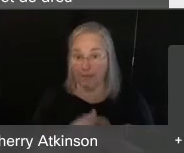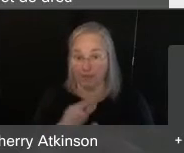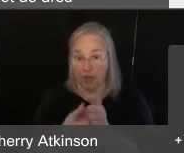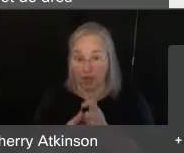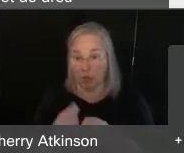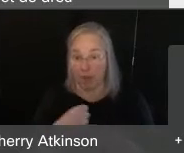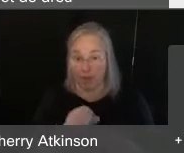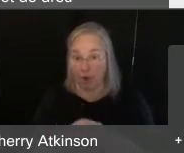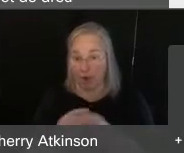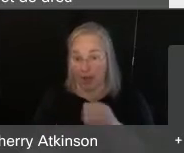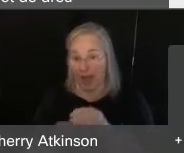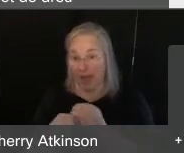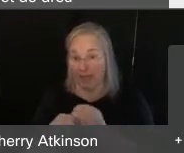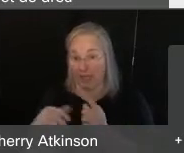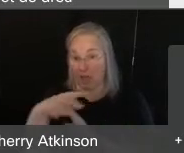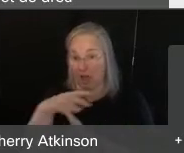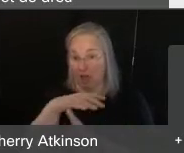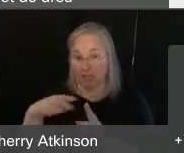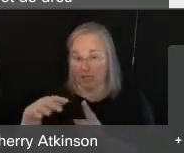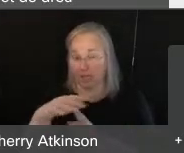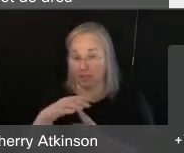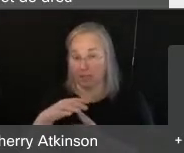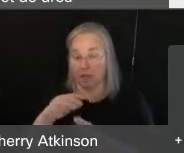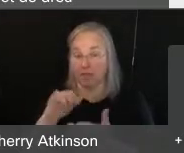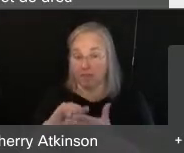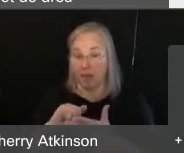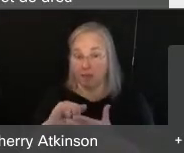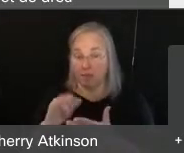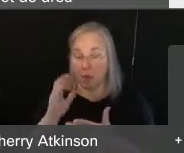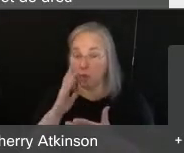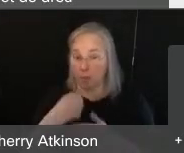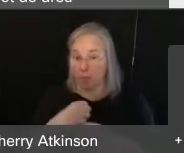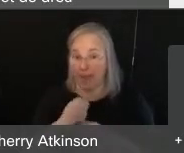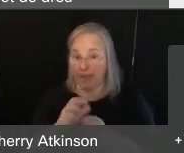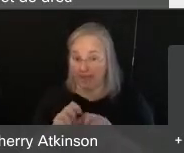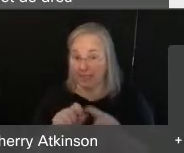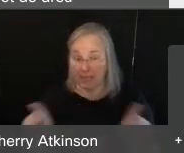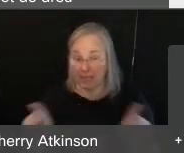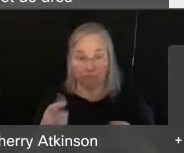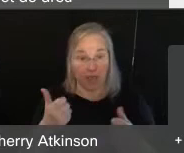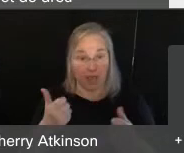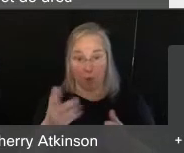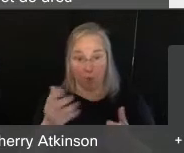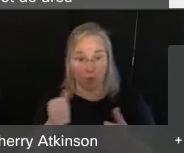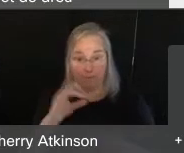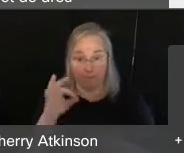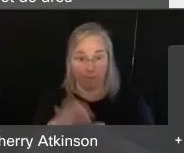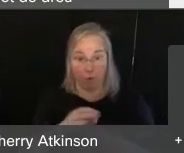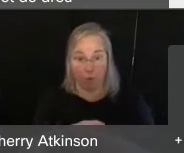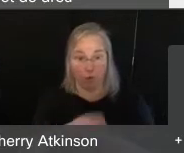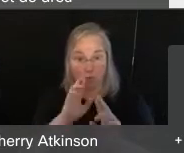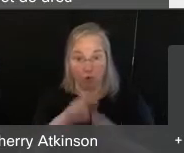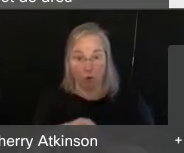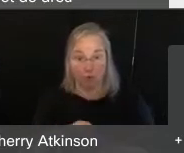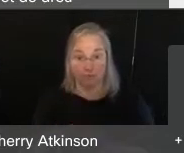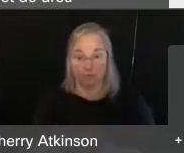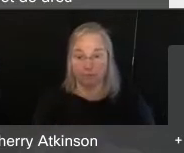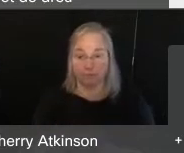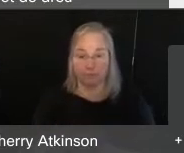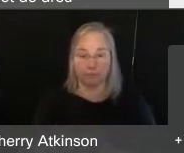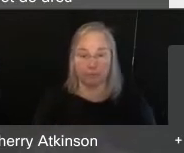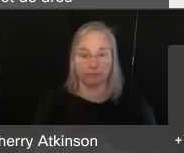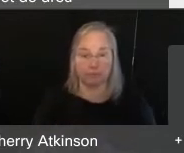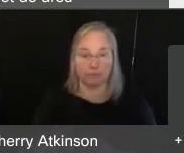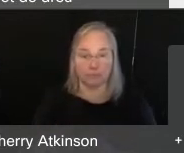adding context that we'll make and send out, do we want to have a vote on the report then? Can I make